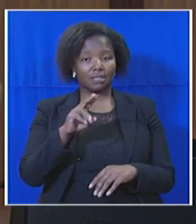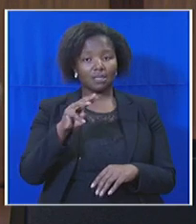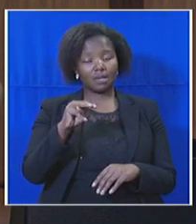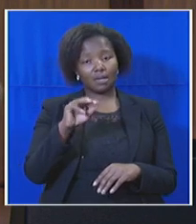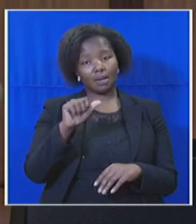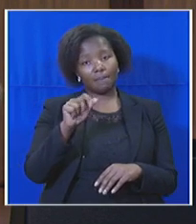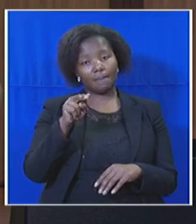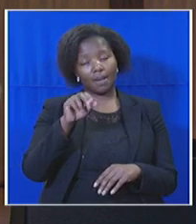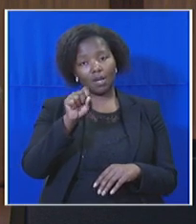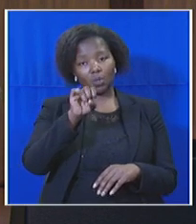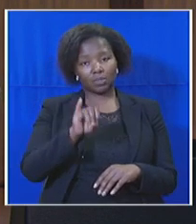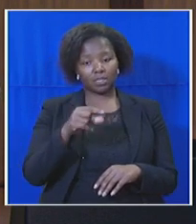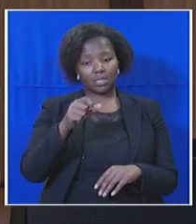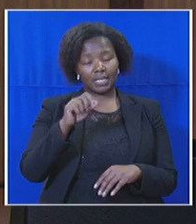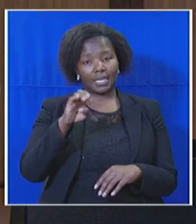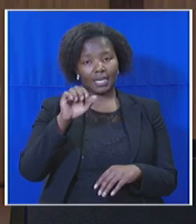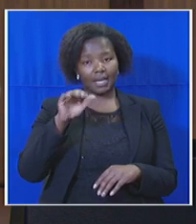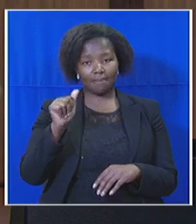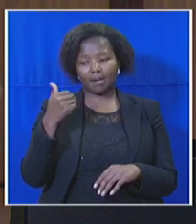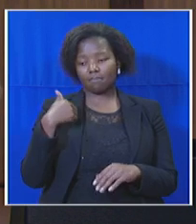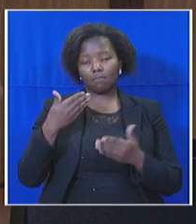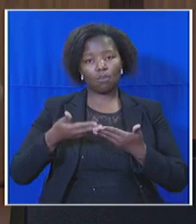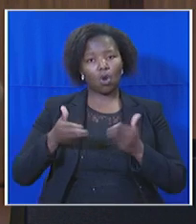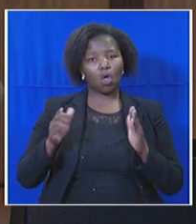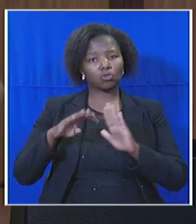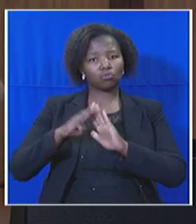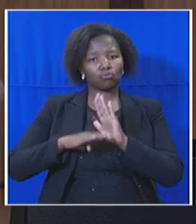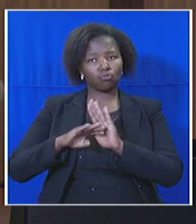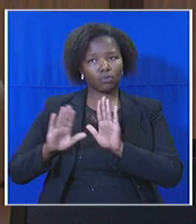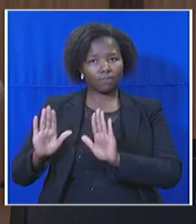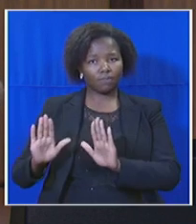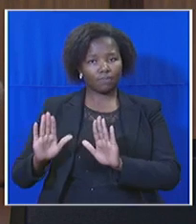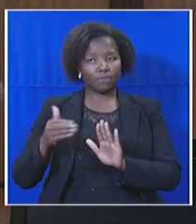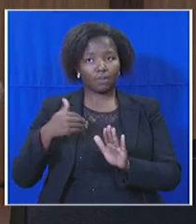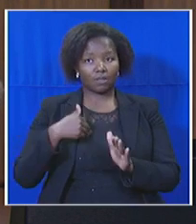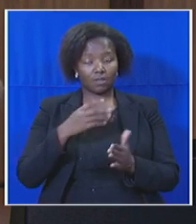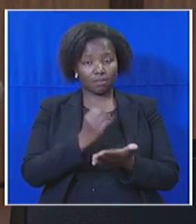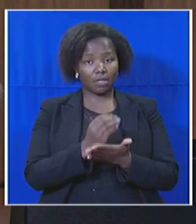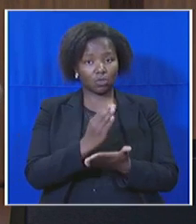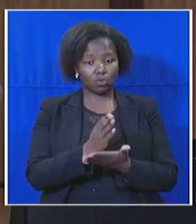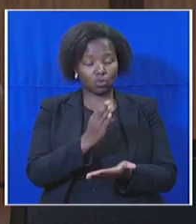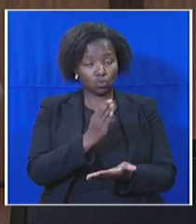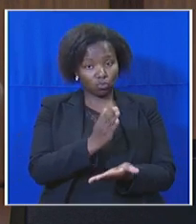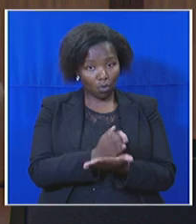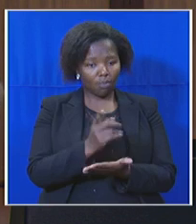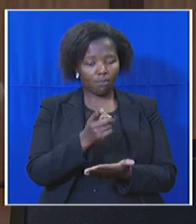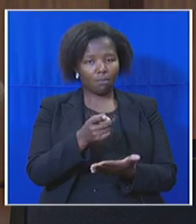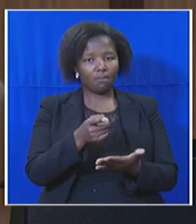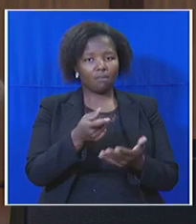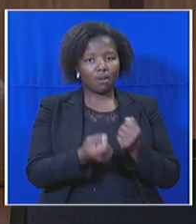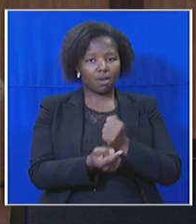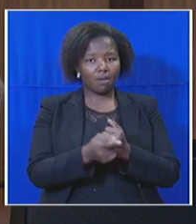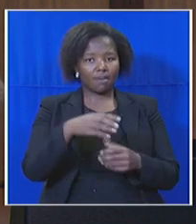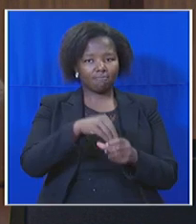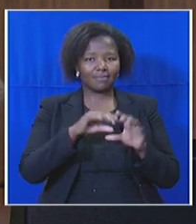in launching Operation Brisa Marina last month, which aims to stop the rot within the department. We hope that the arrest in King Williamstown